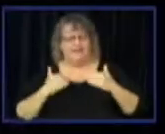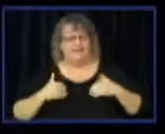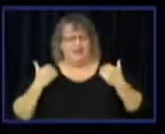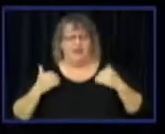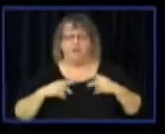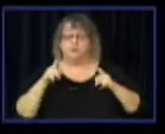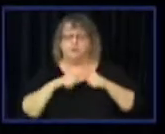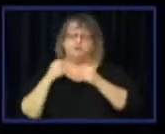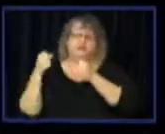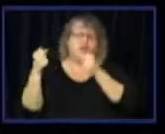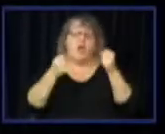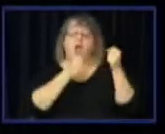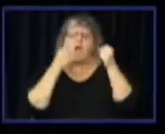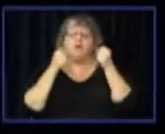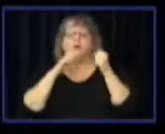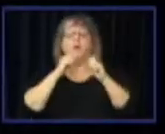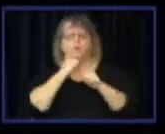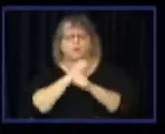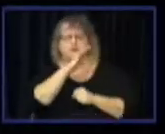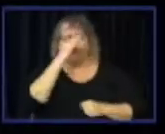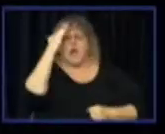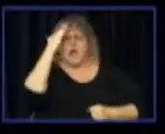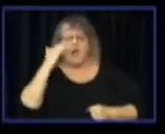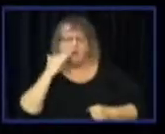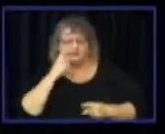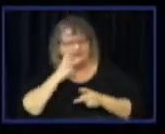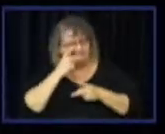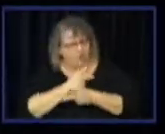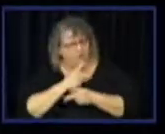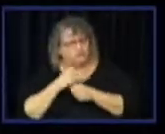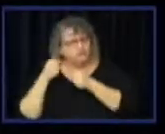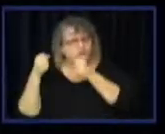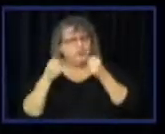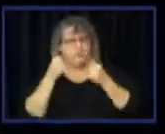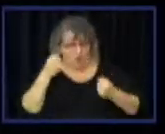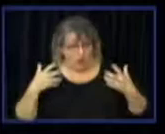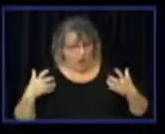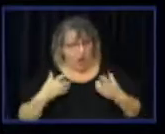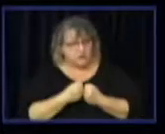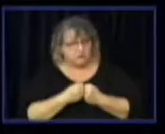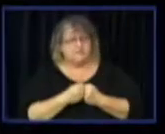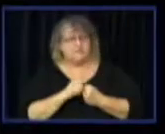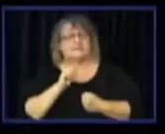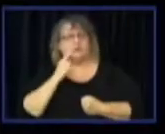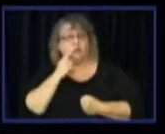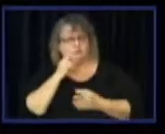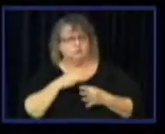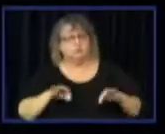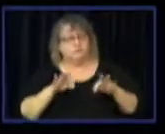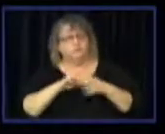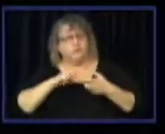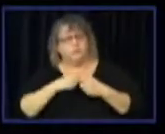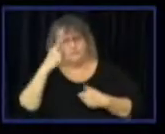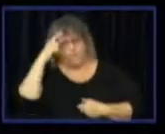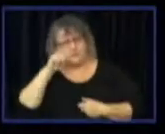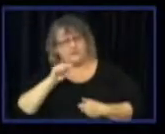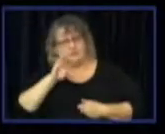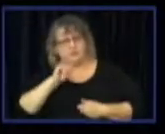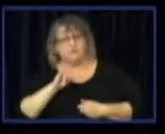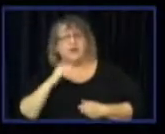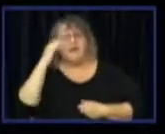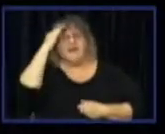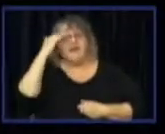and somebody's driving you, you want to protect them, be more careful driving, because car accidents are a very common cause of brain injury. Helmets